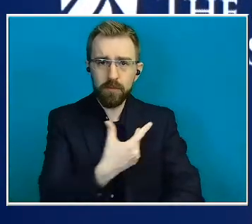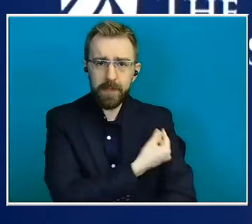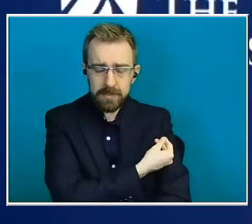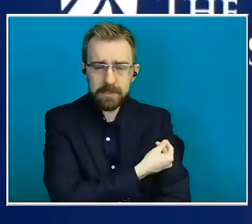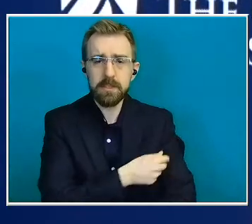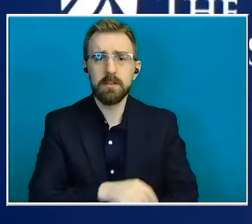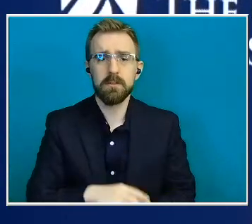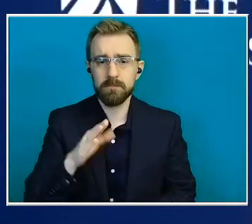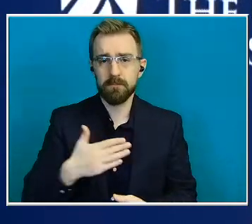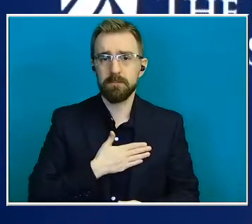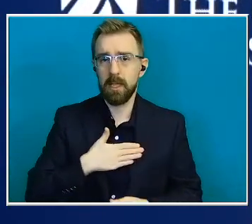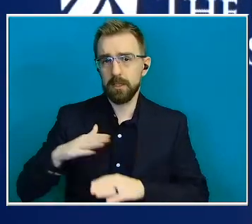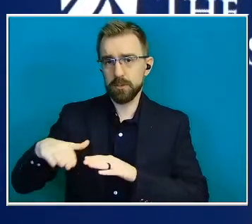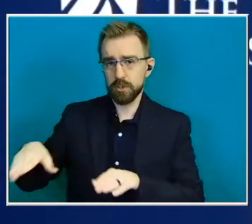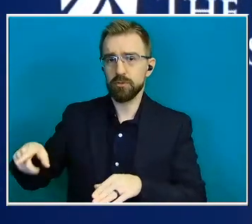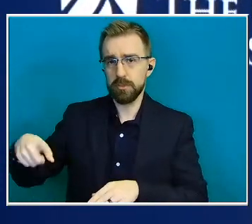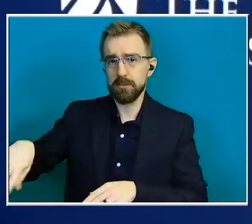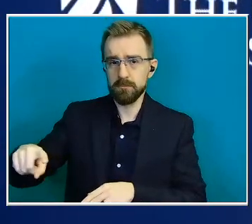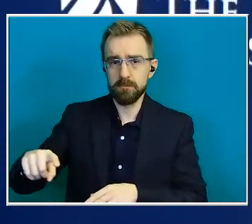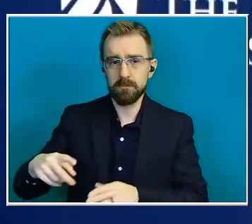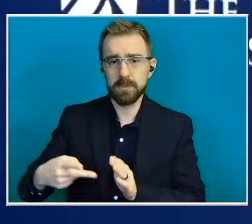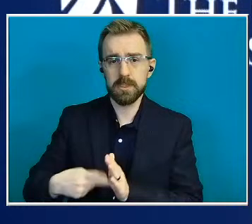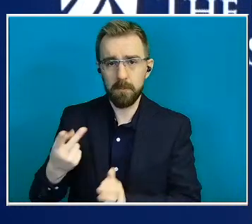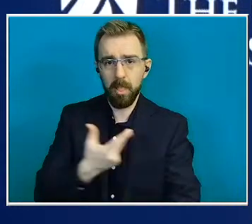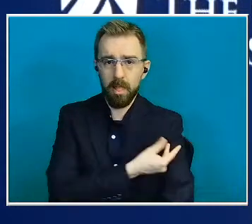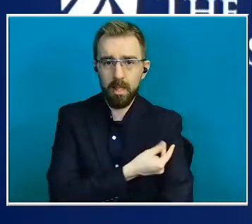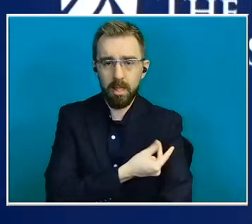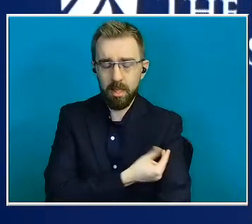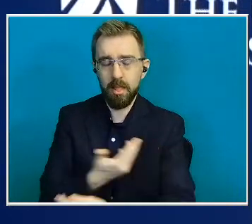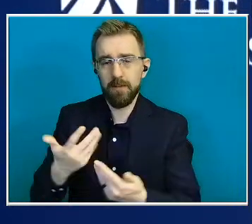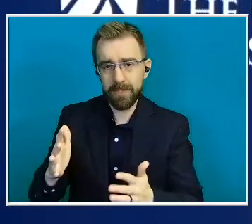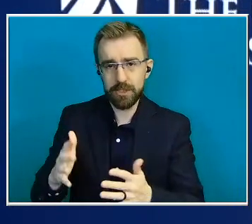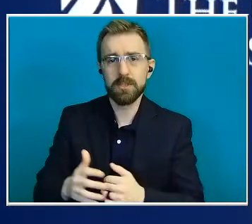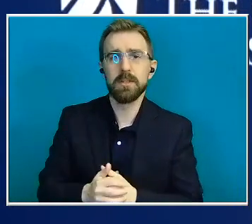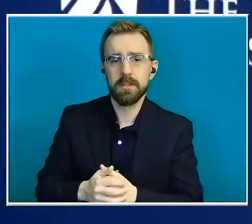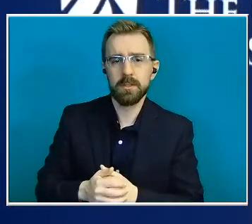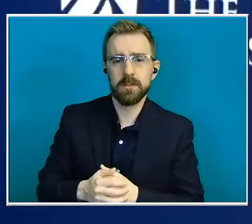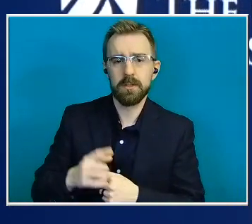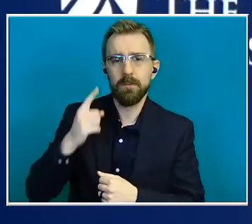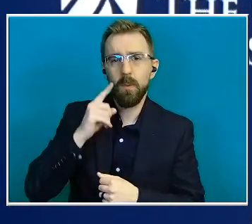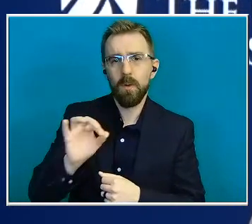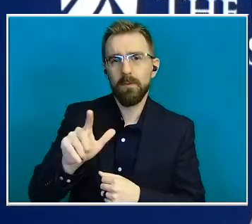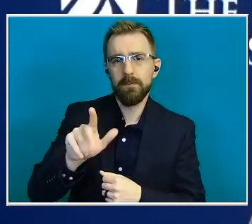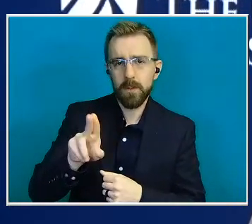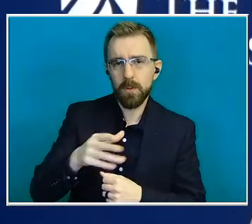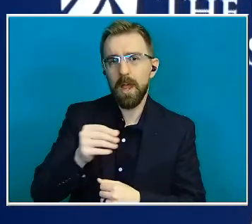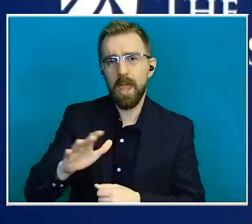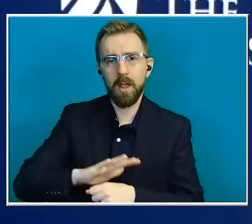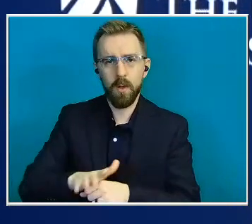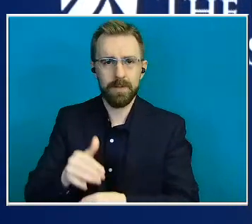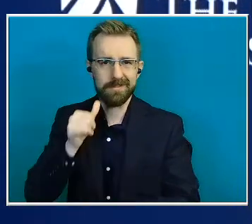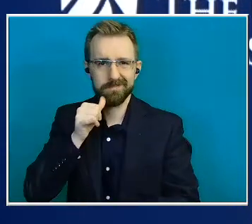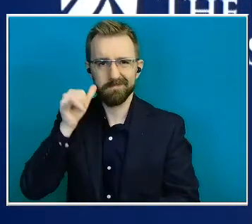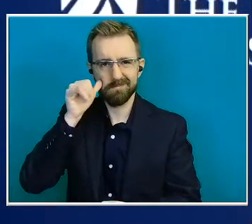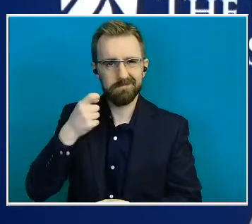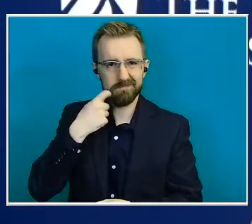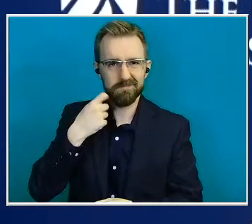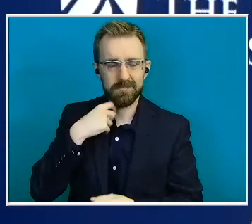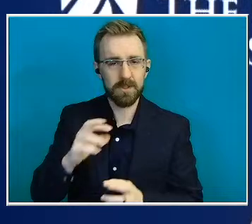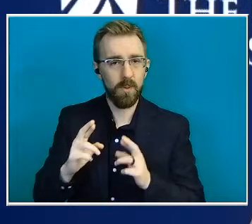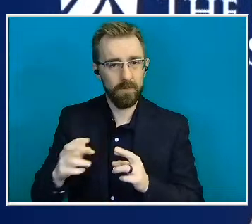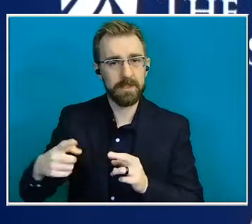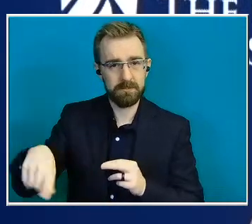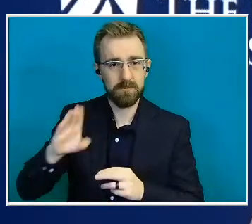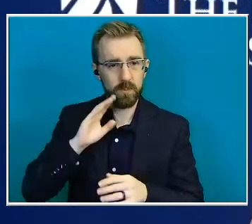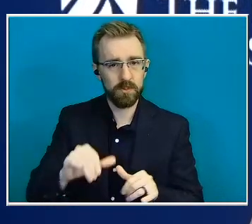children doubly vaccinated or duly vaccinated for influenza and COVID yesterday. So hopefully they will stay